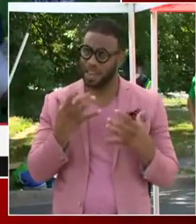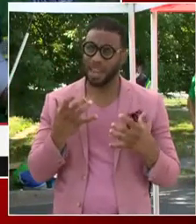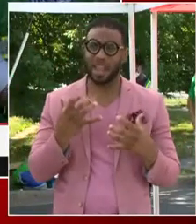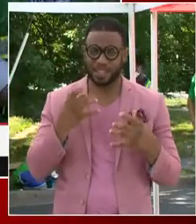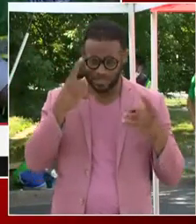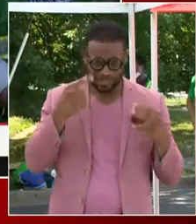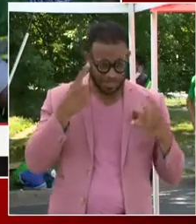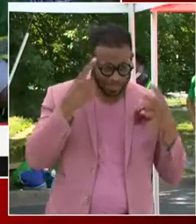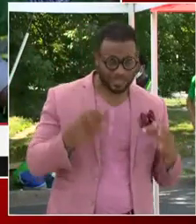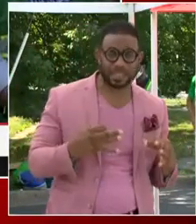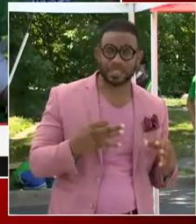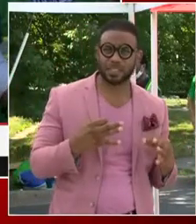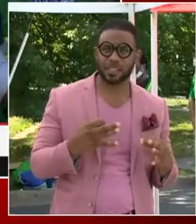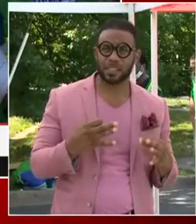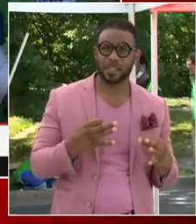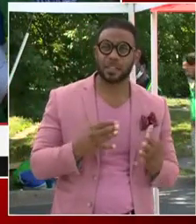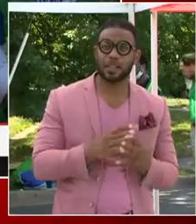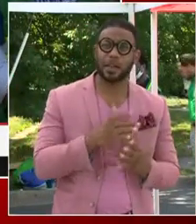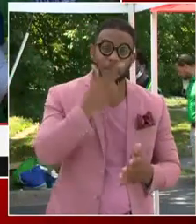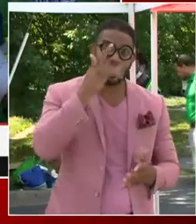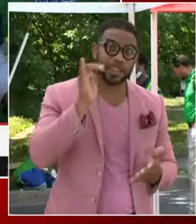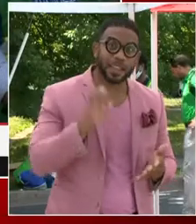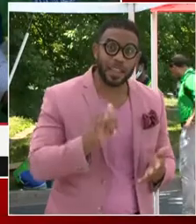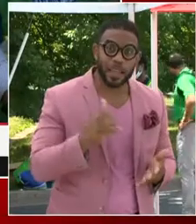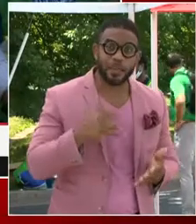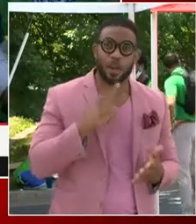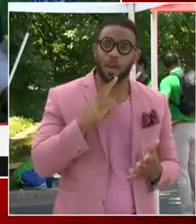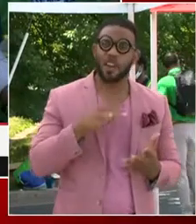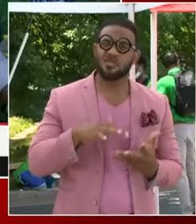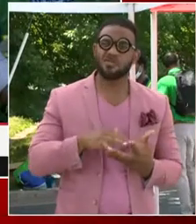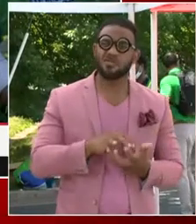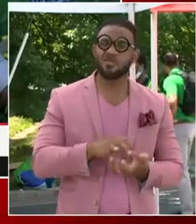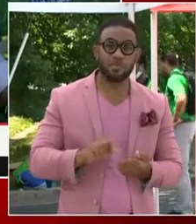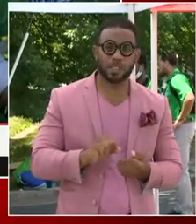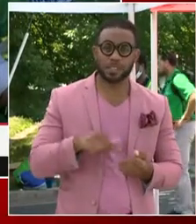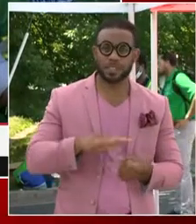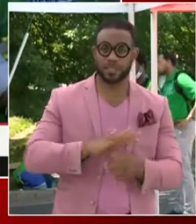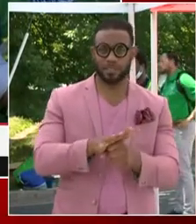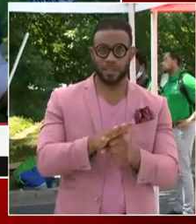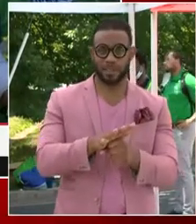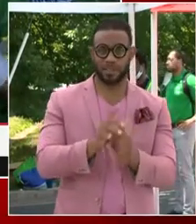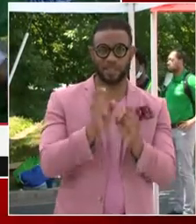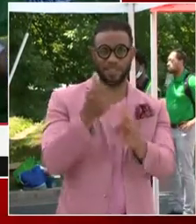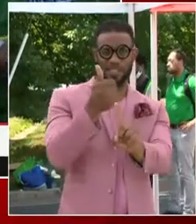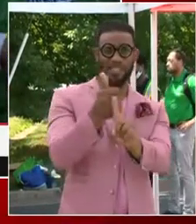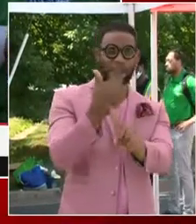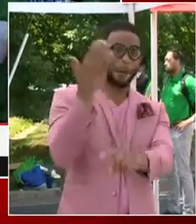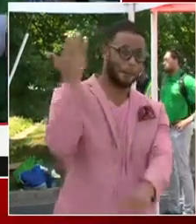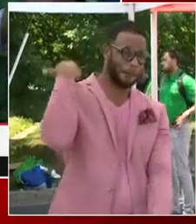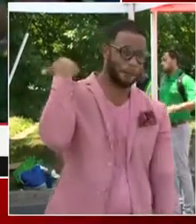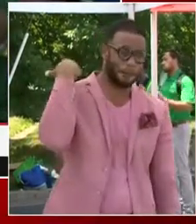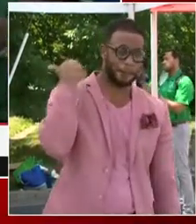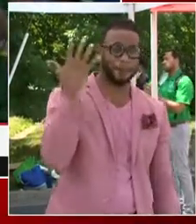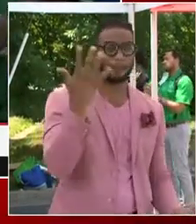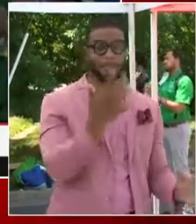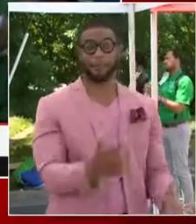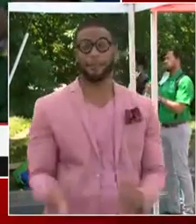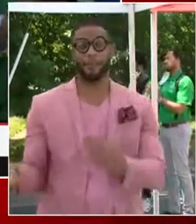of sacrifices. And because of that, we are crushing this virus. Give yourselves a round of